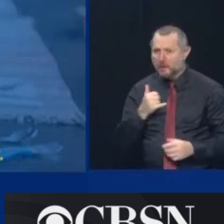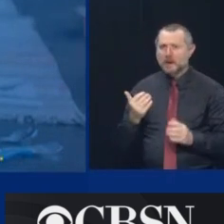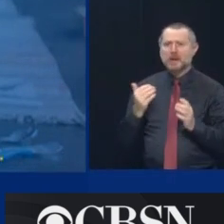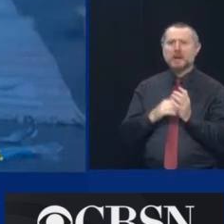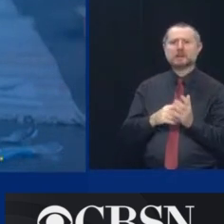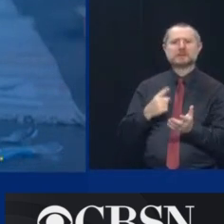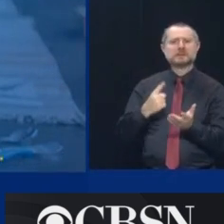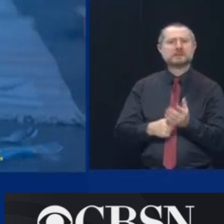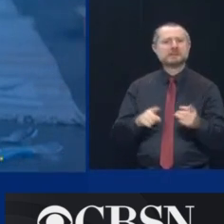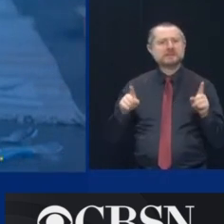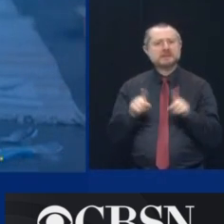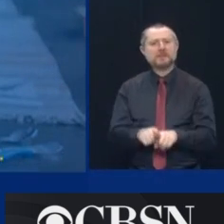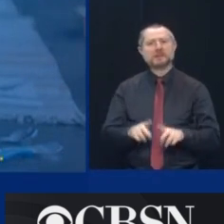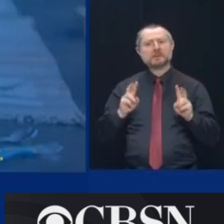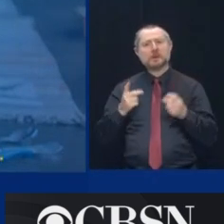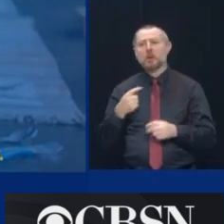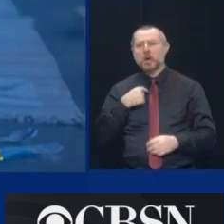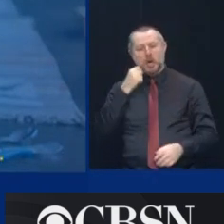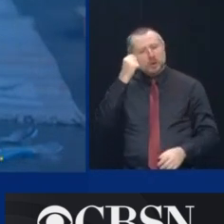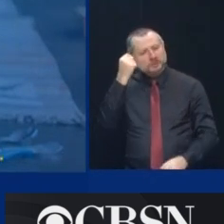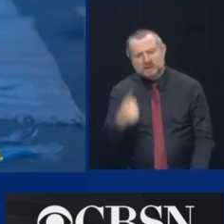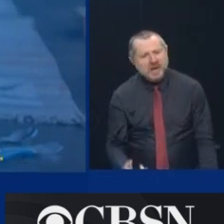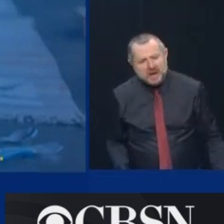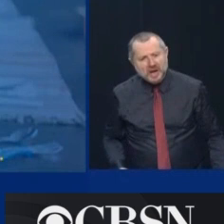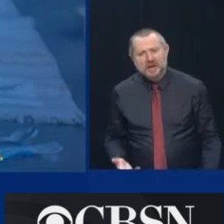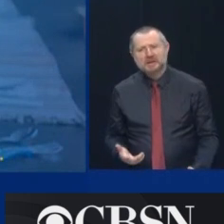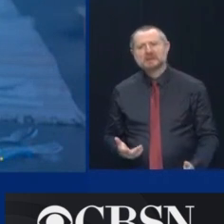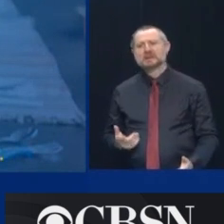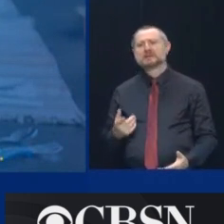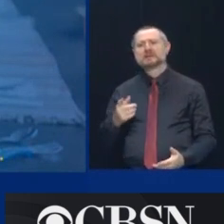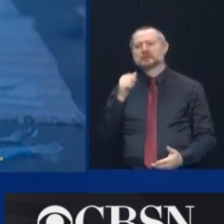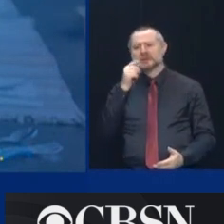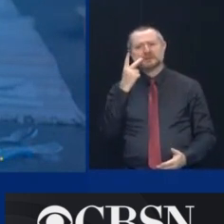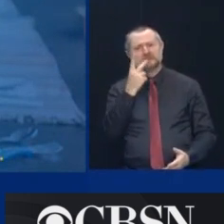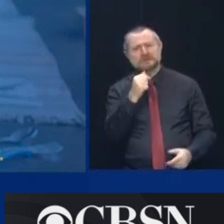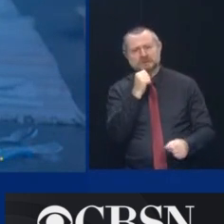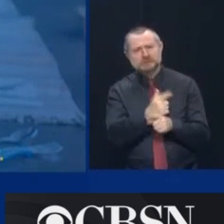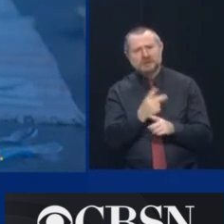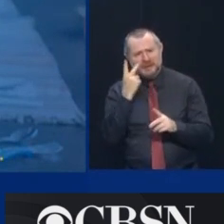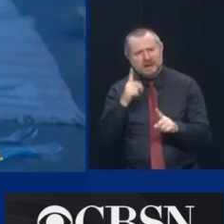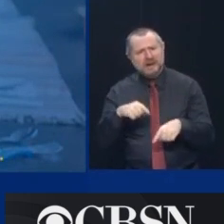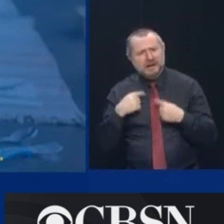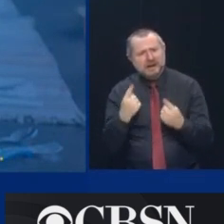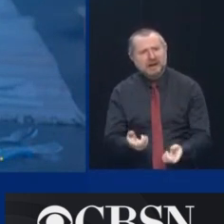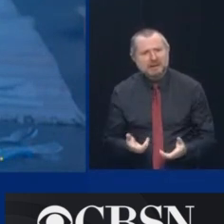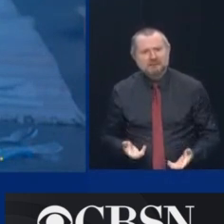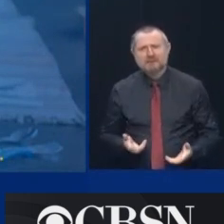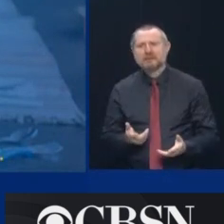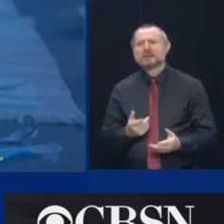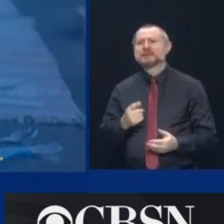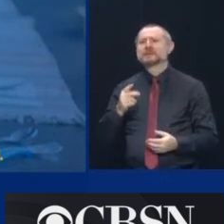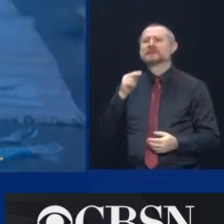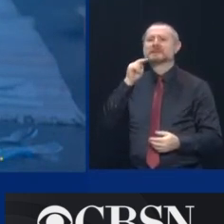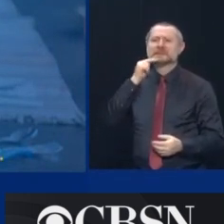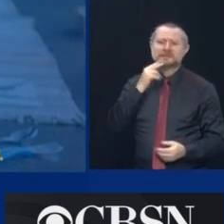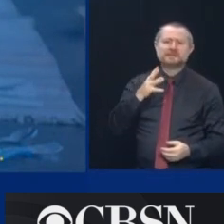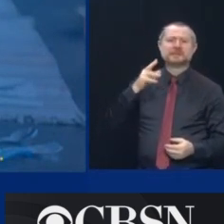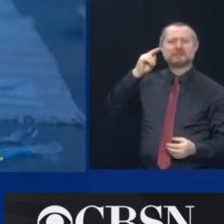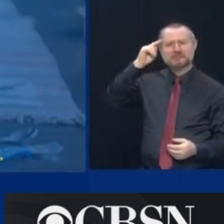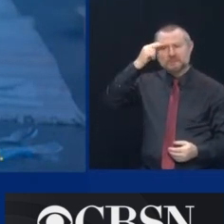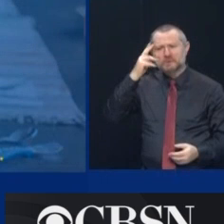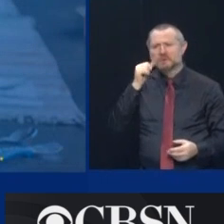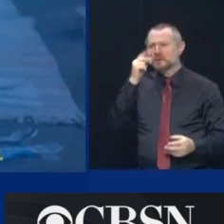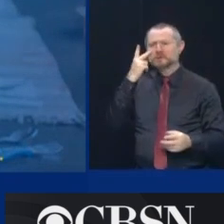don't understand. You haven't seen your sisters in a long time. You haven't seen your nieces. You haven't seen your nephews in a